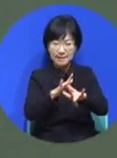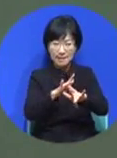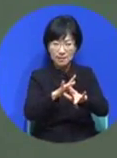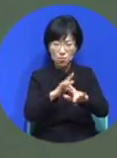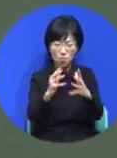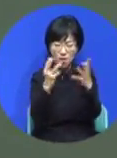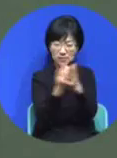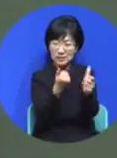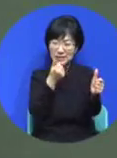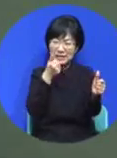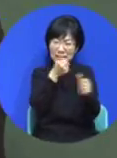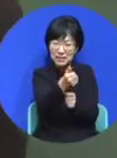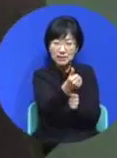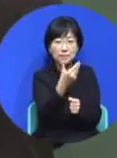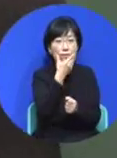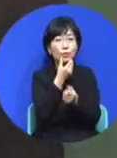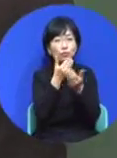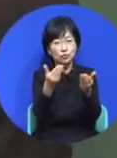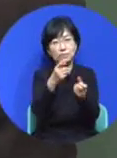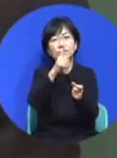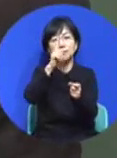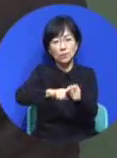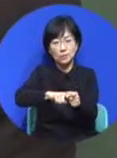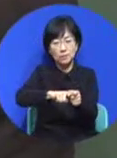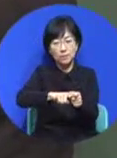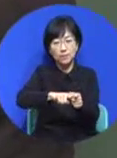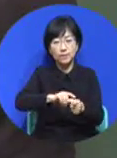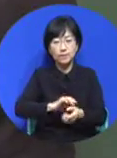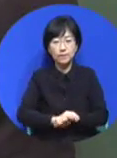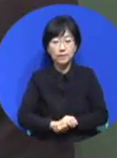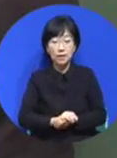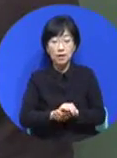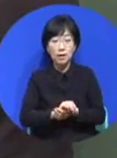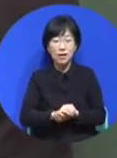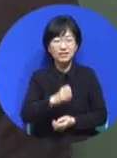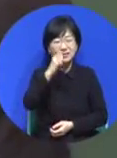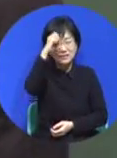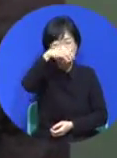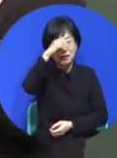so that he can bless him with that blessing of completely overcoming the forces of darkness.